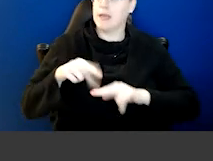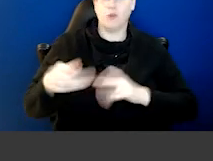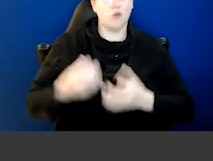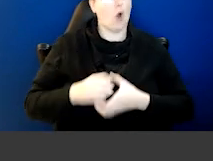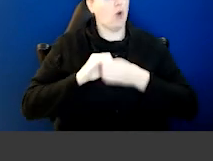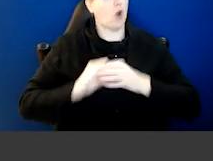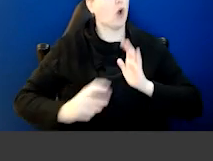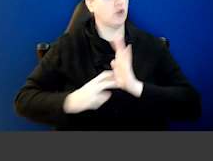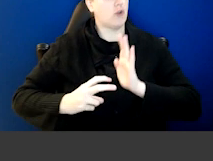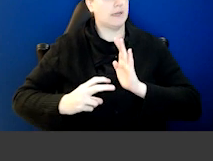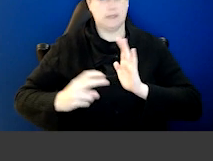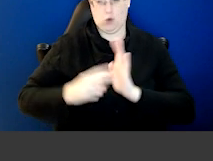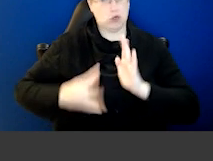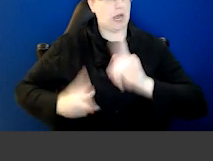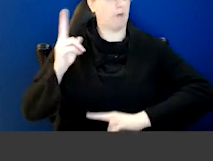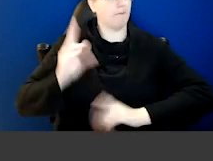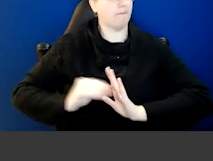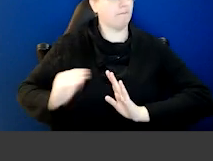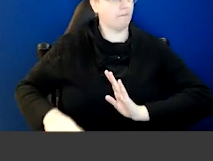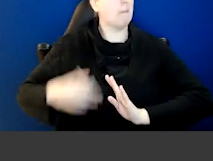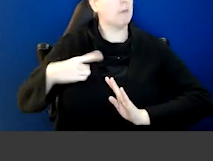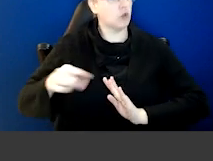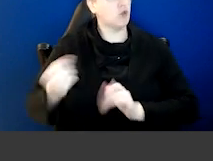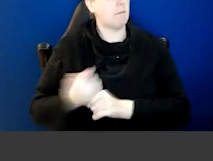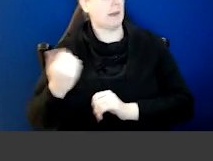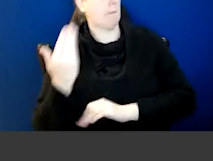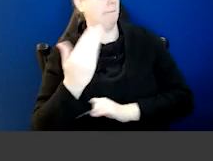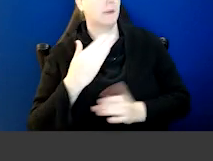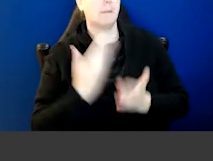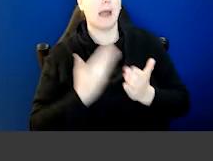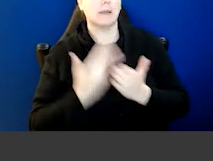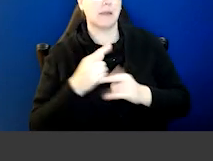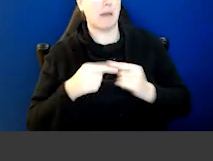was ended because you made a complaint about improper conduct that you became aware of.